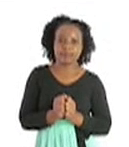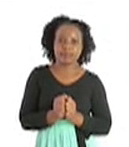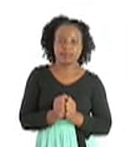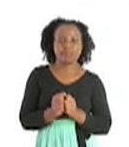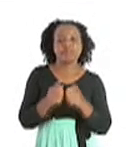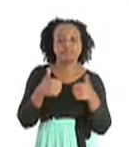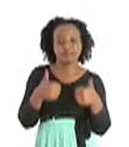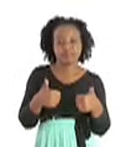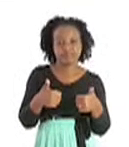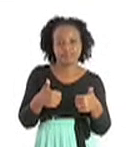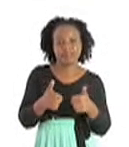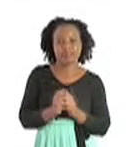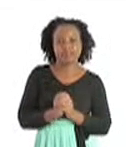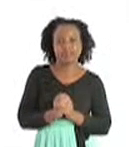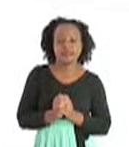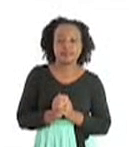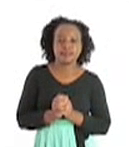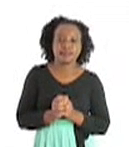Well,